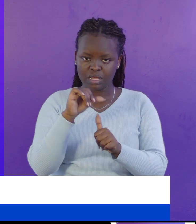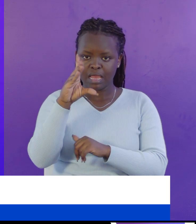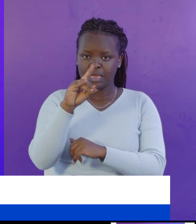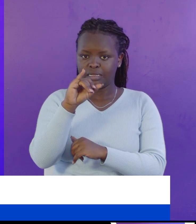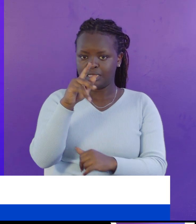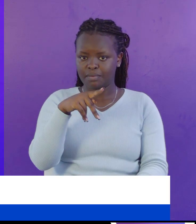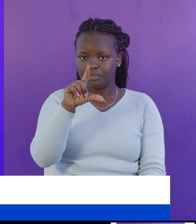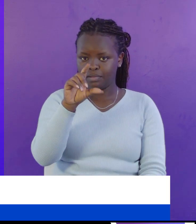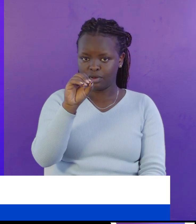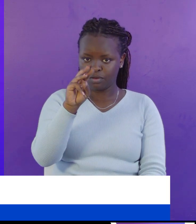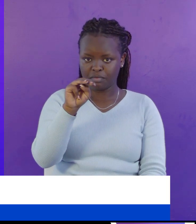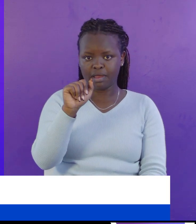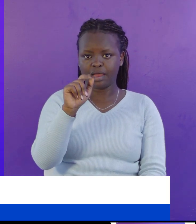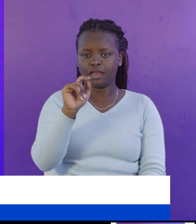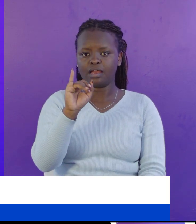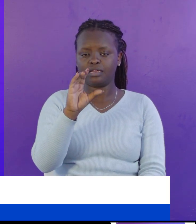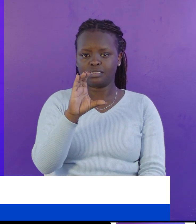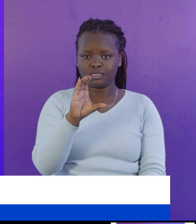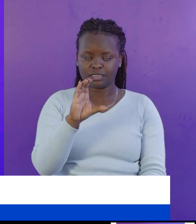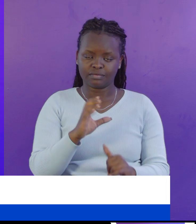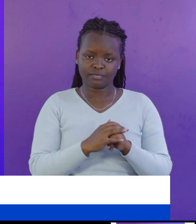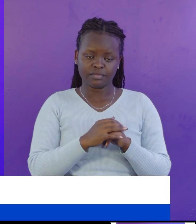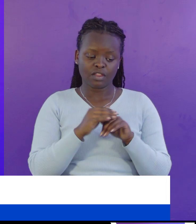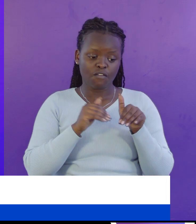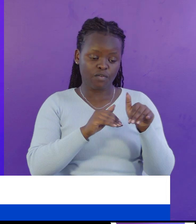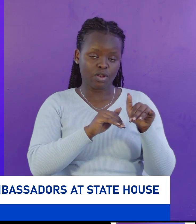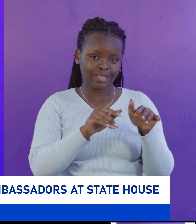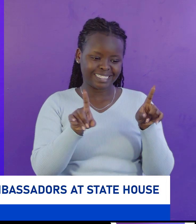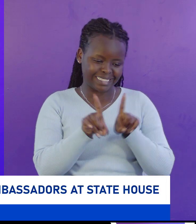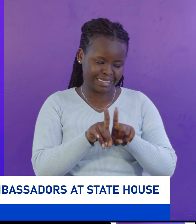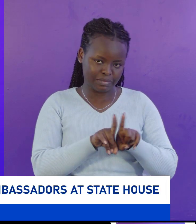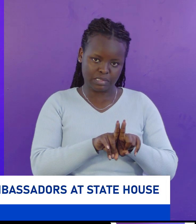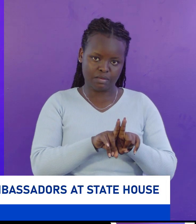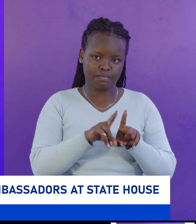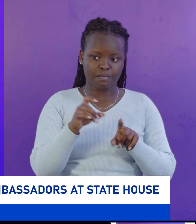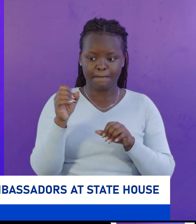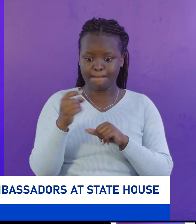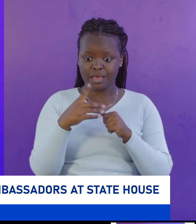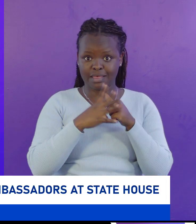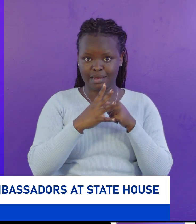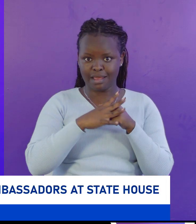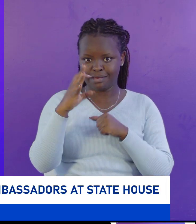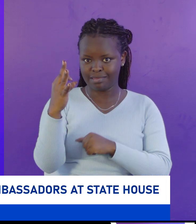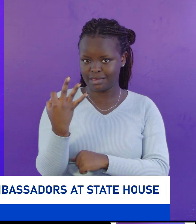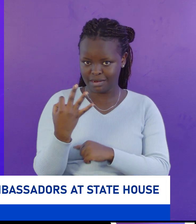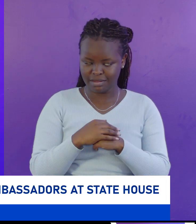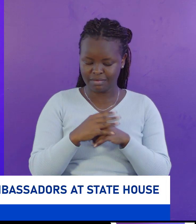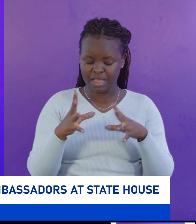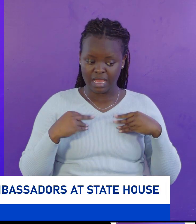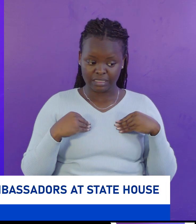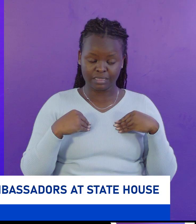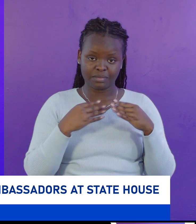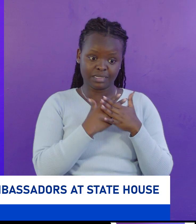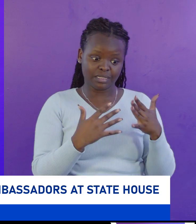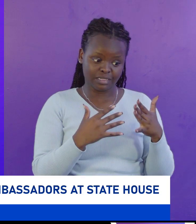presentations this month, following a similar event on September 3rd, where the President accepted credentials from